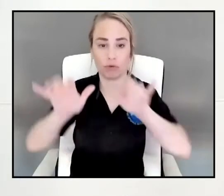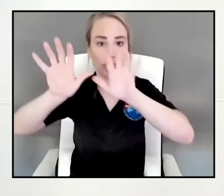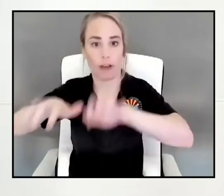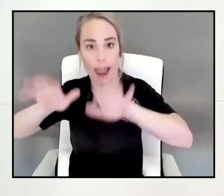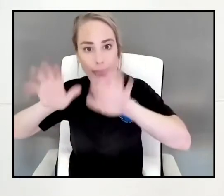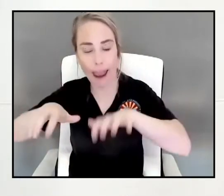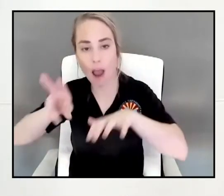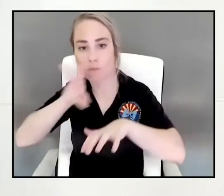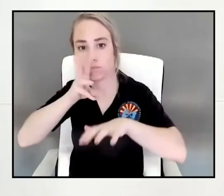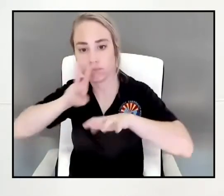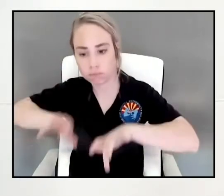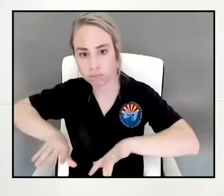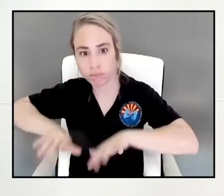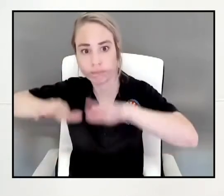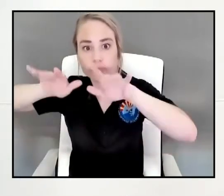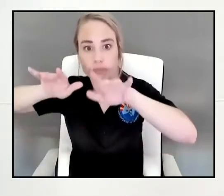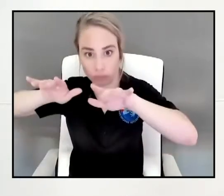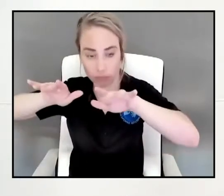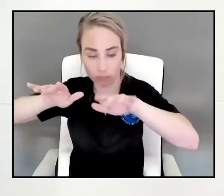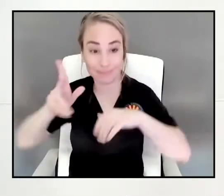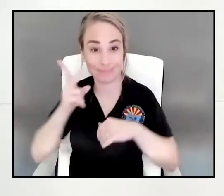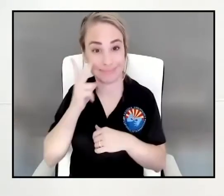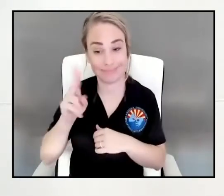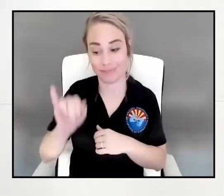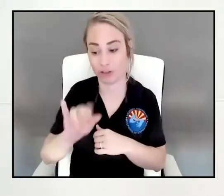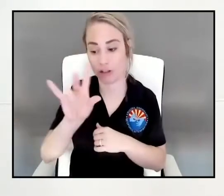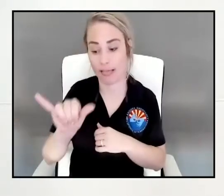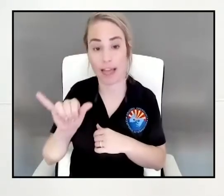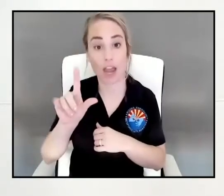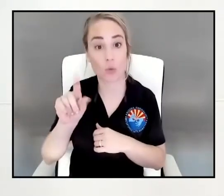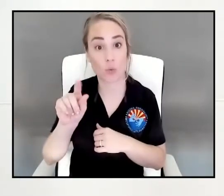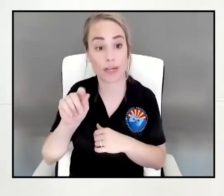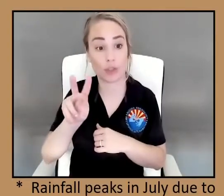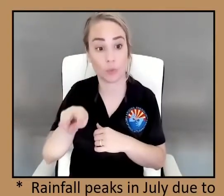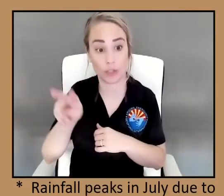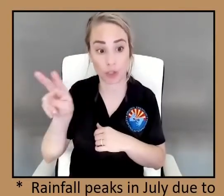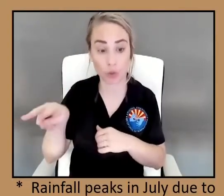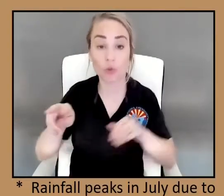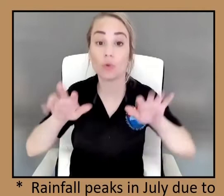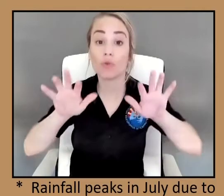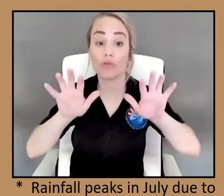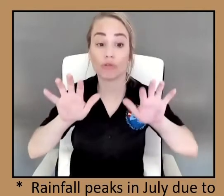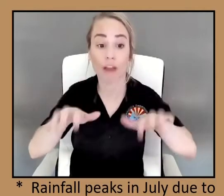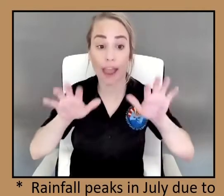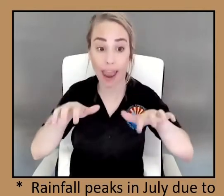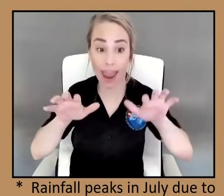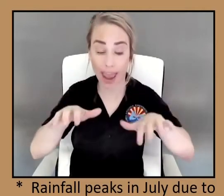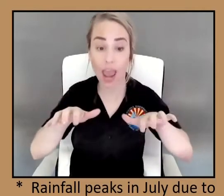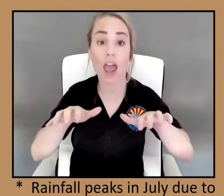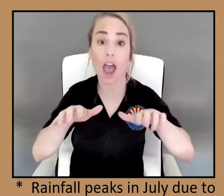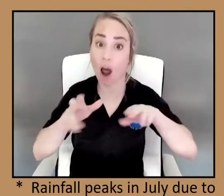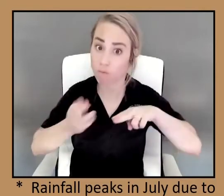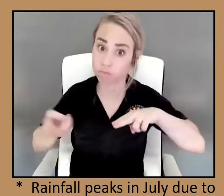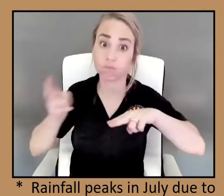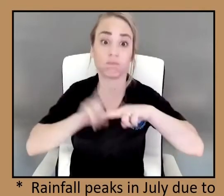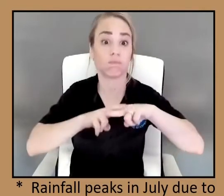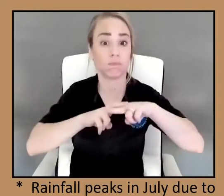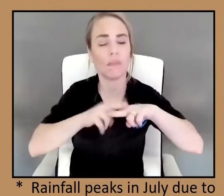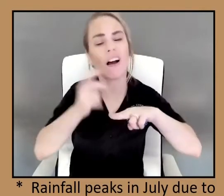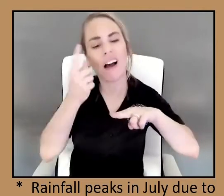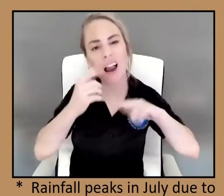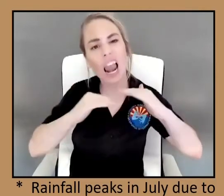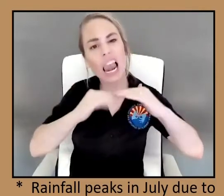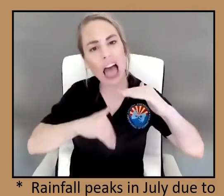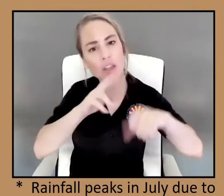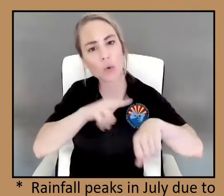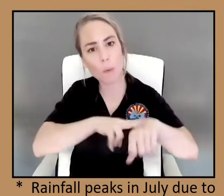And now that takes us to July of 2022, where rainfall is on the uptick. It's still below normal, but we still have